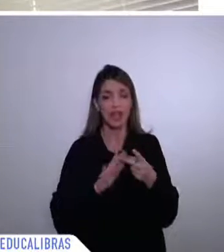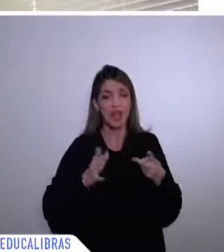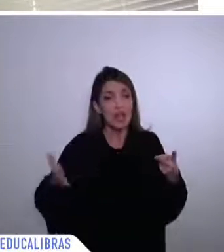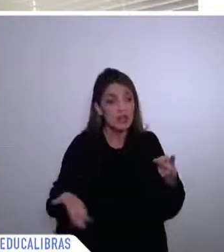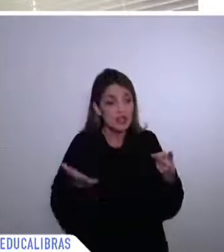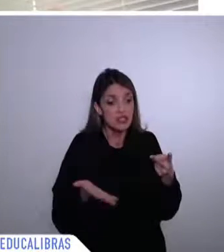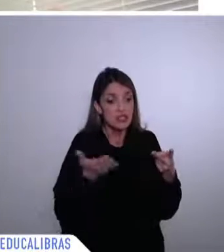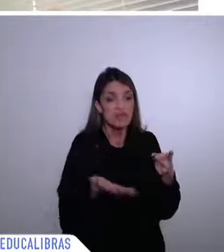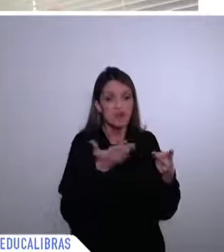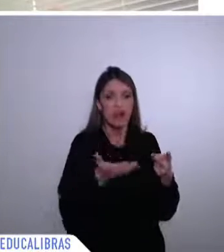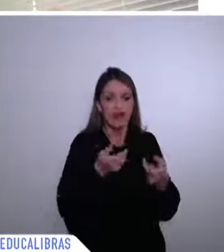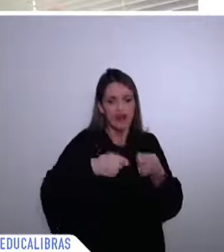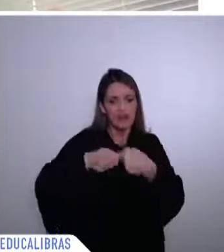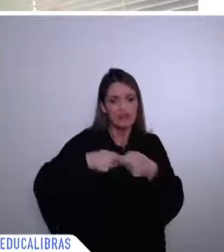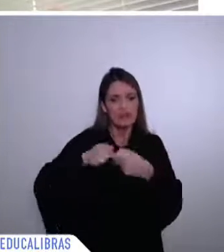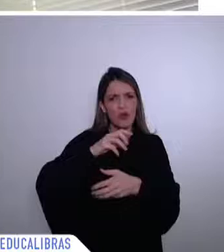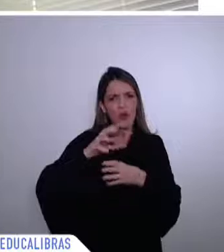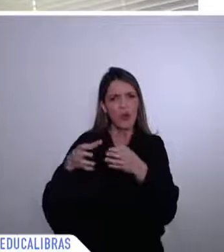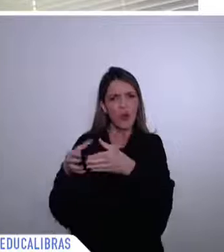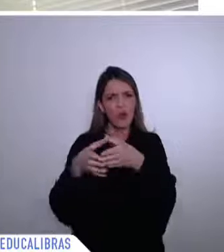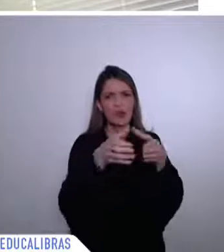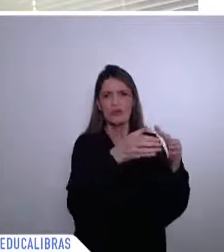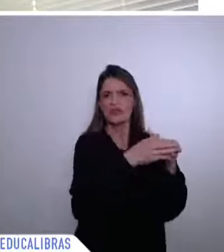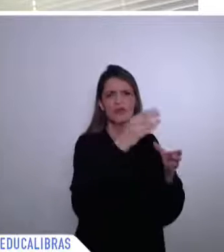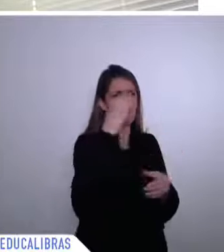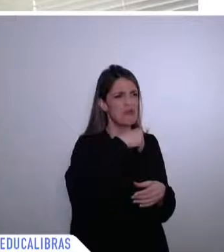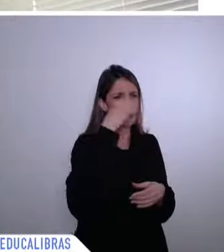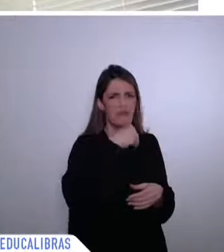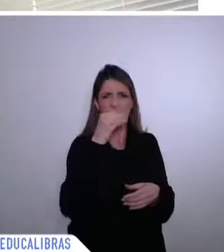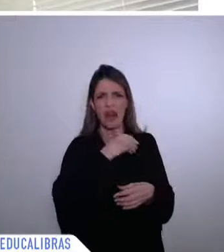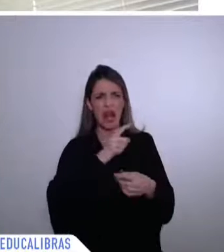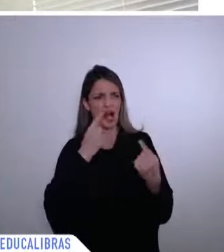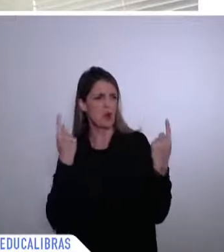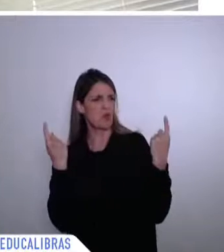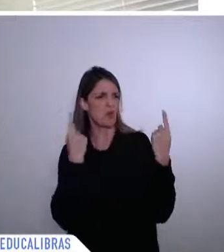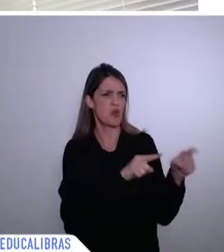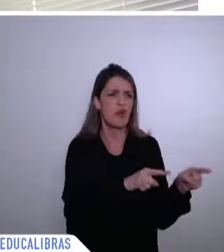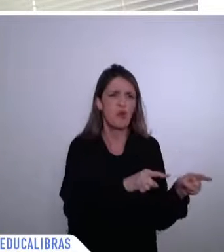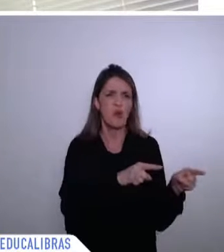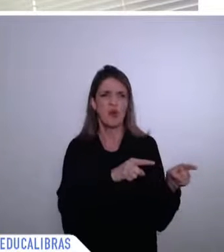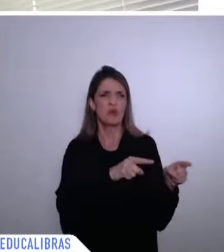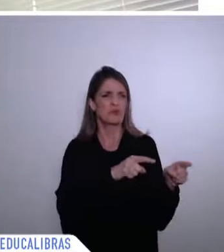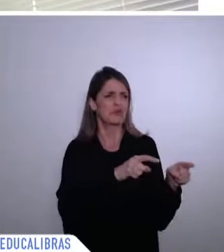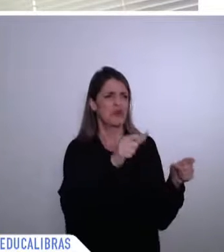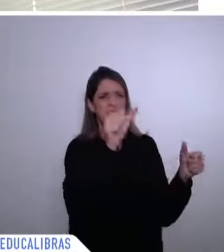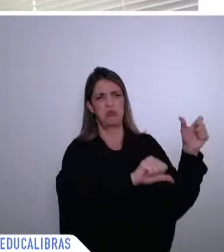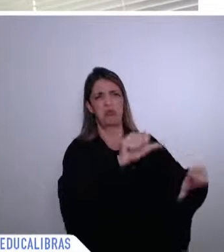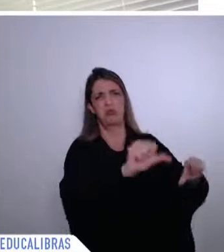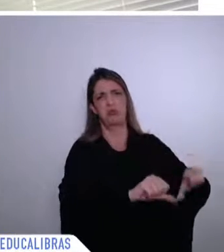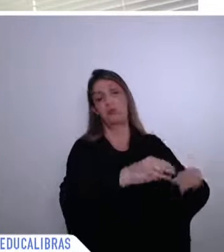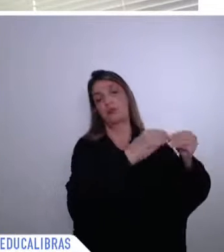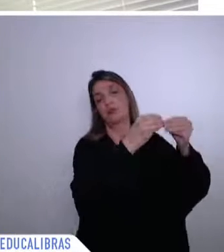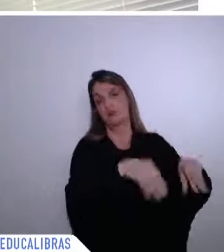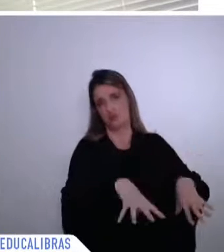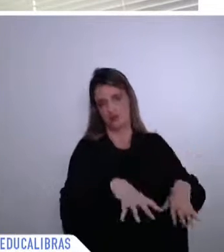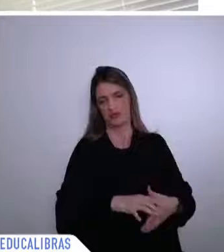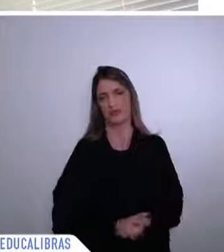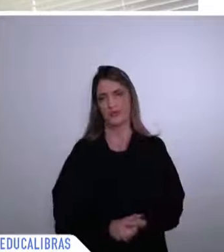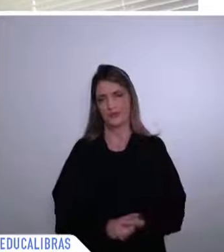we haven't strengthened negotiation between employers and staff members. Much to the contrary, it weakened this